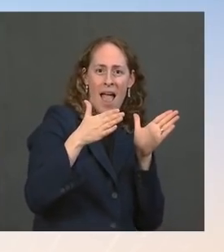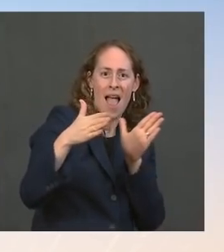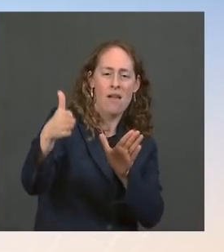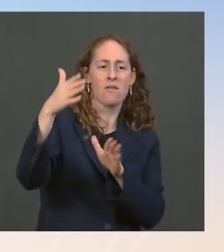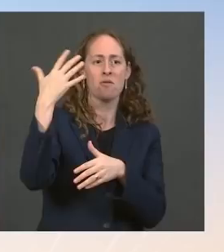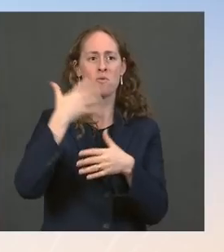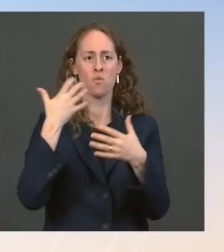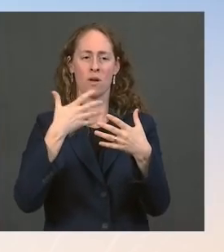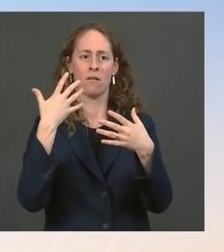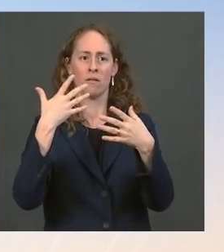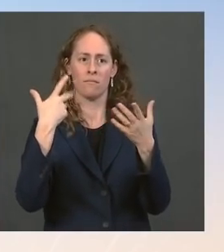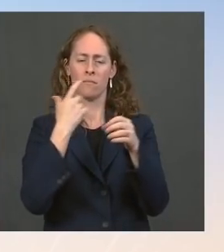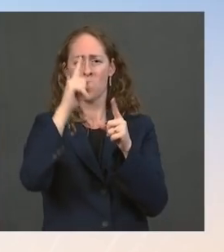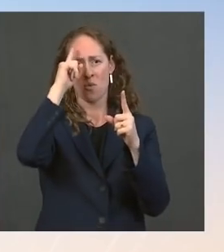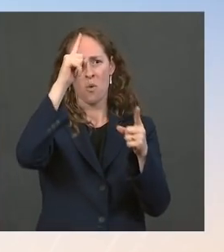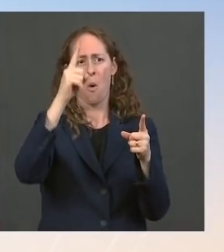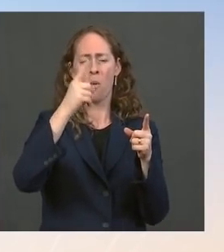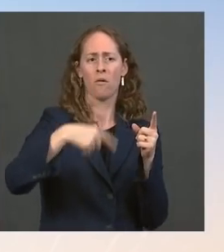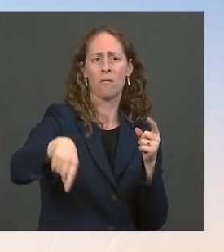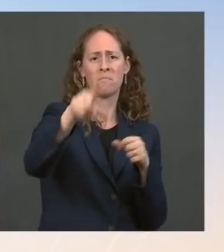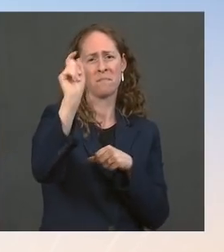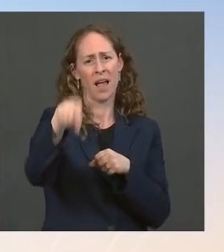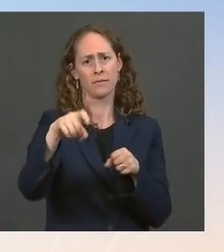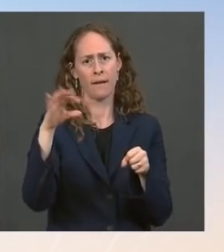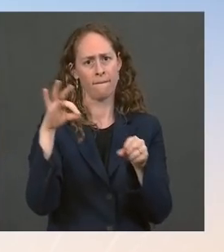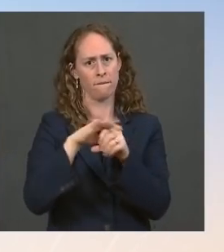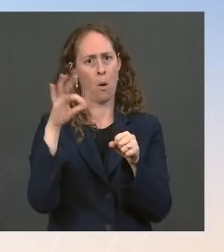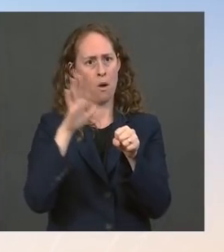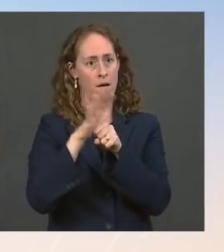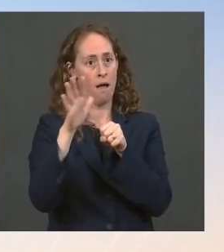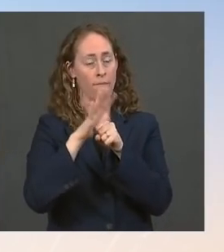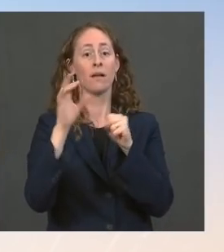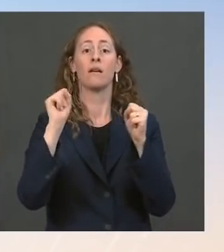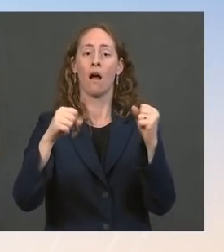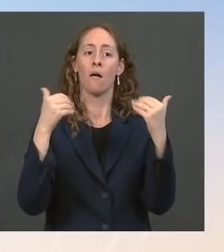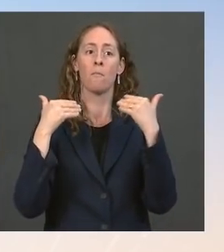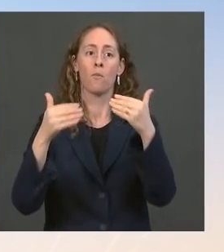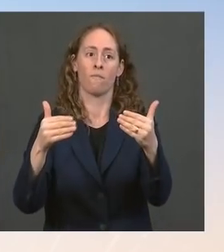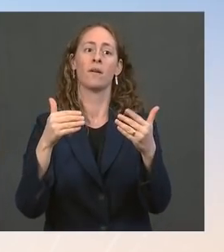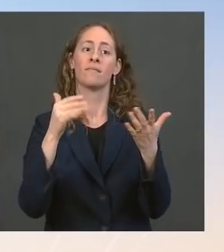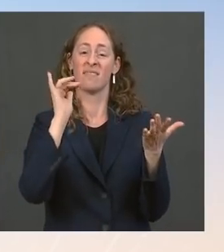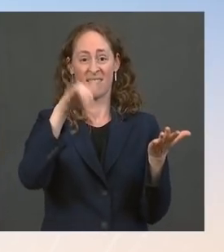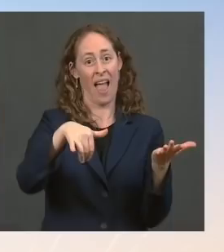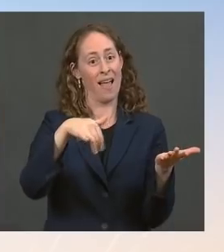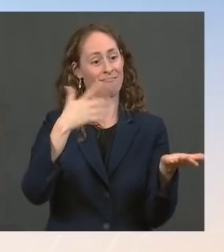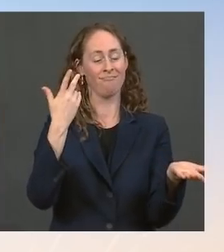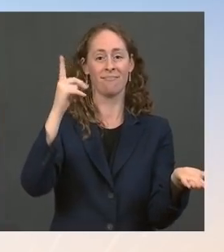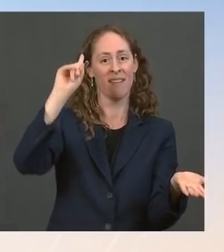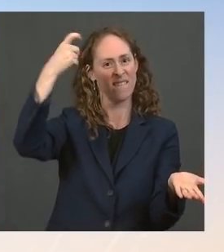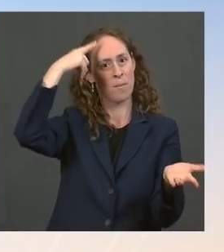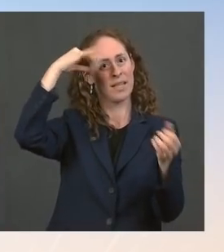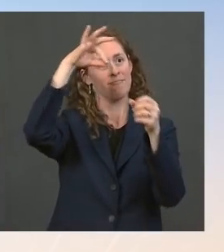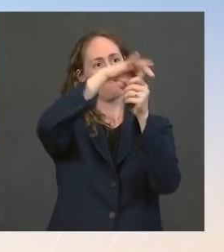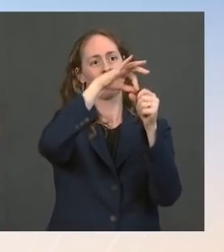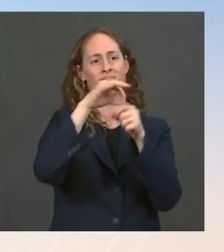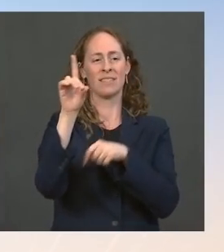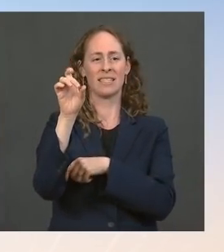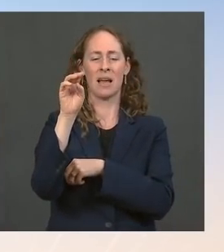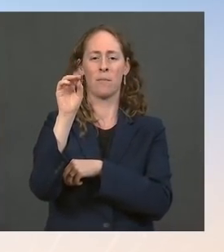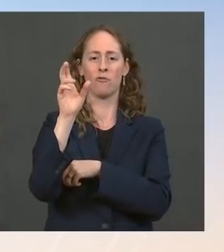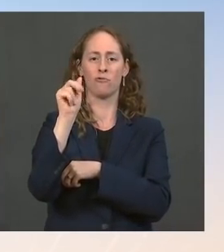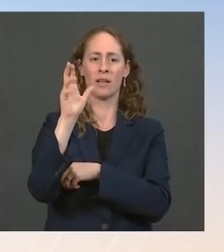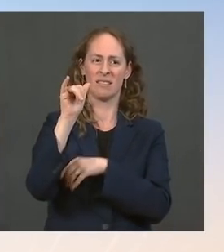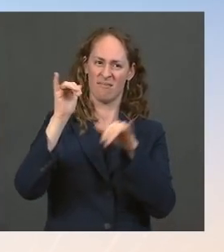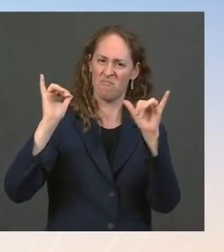to get that forward. That is how the process works in Congress. This is democracy in action. So his role yesterday was meeting with a range